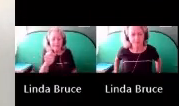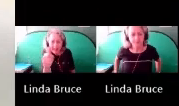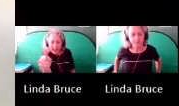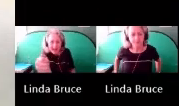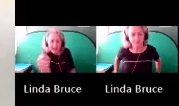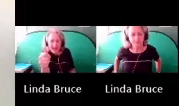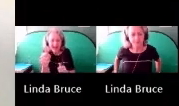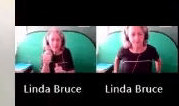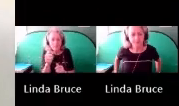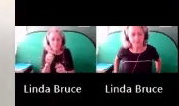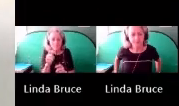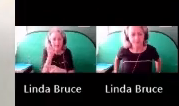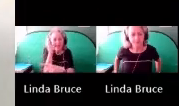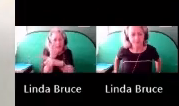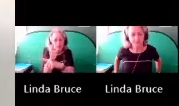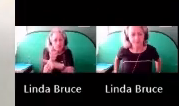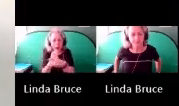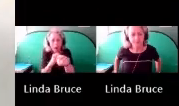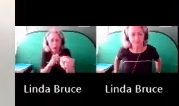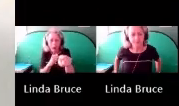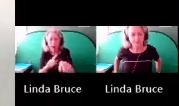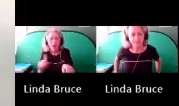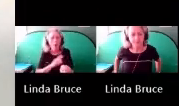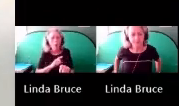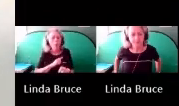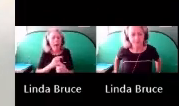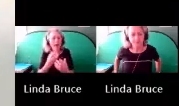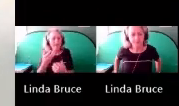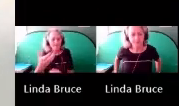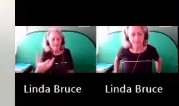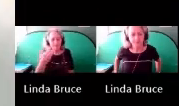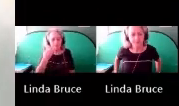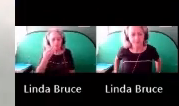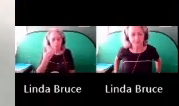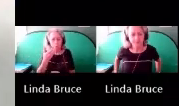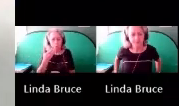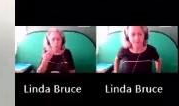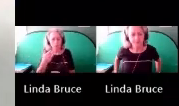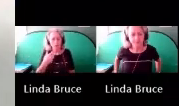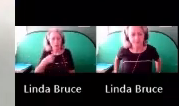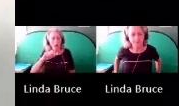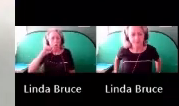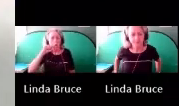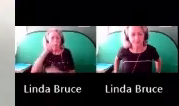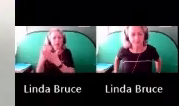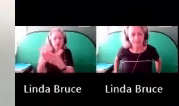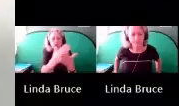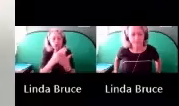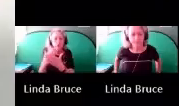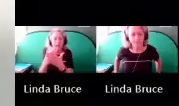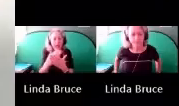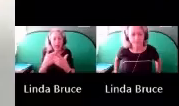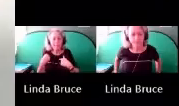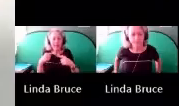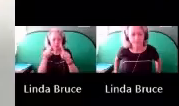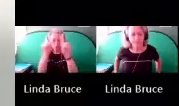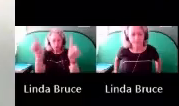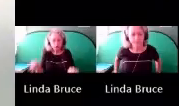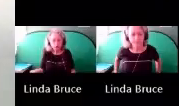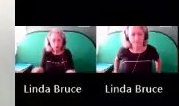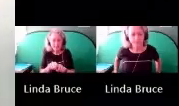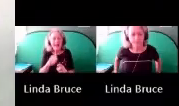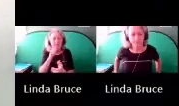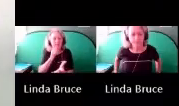going on. The reason I've got my phone on is because in a minute I'm going to share my phone screen and we're going to go through some of